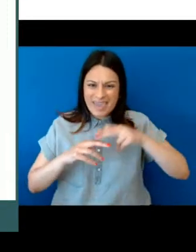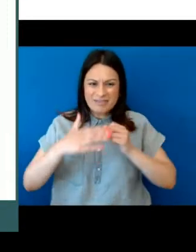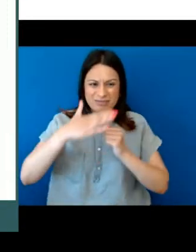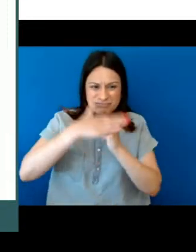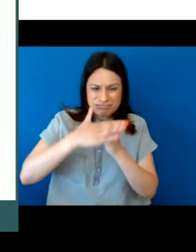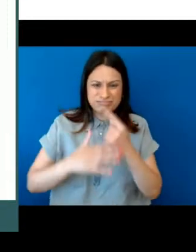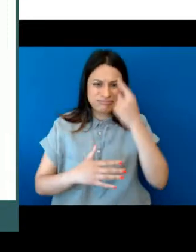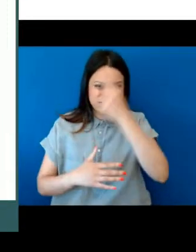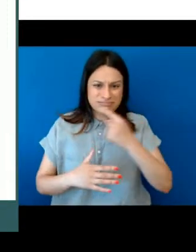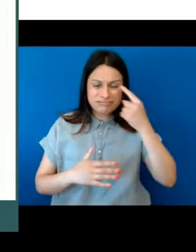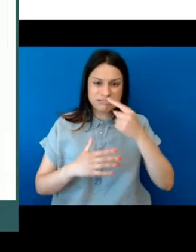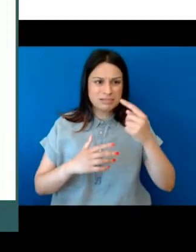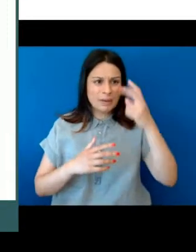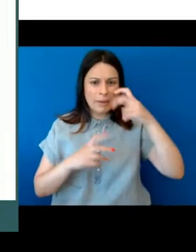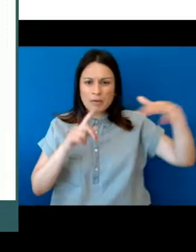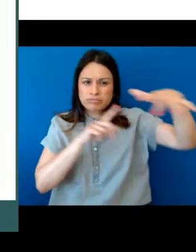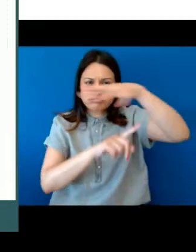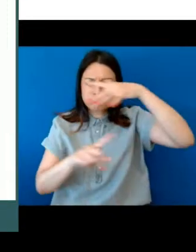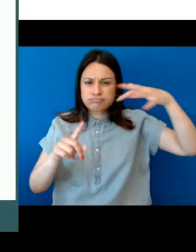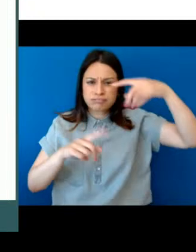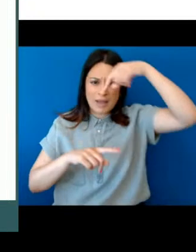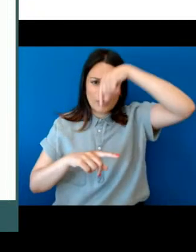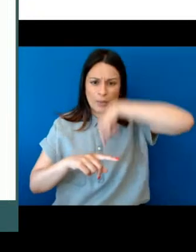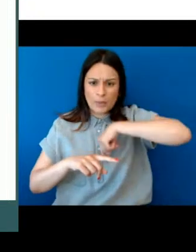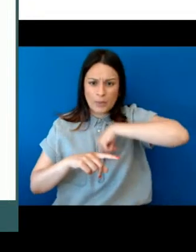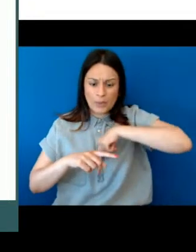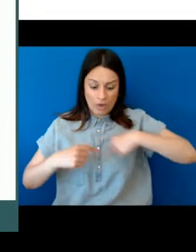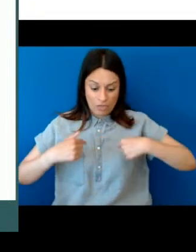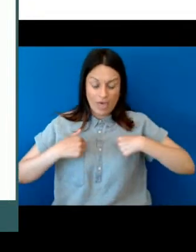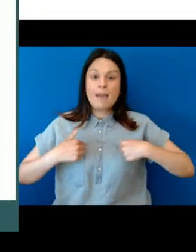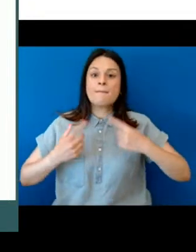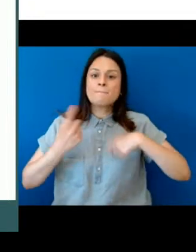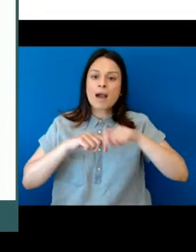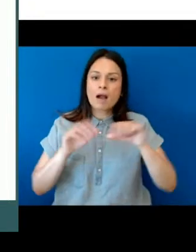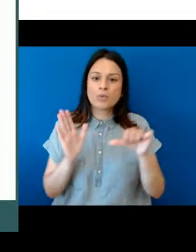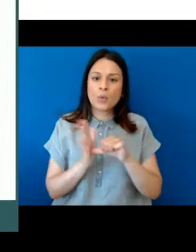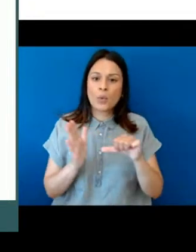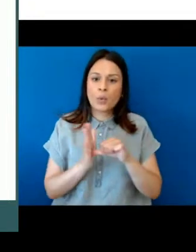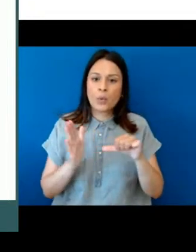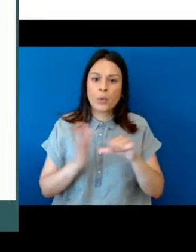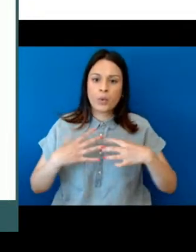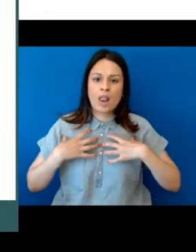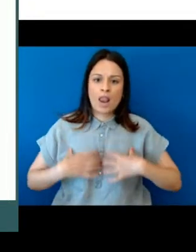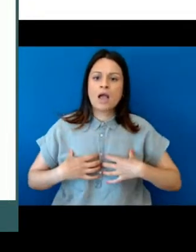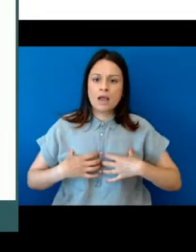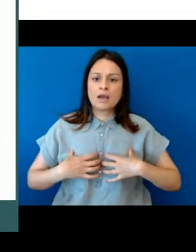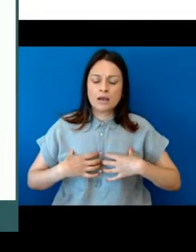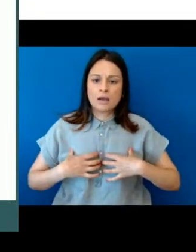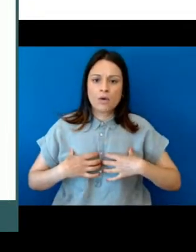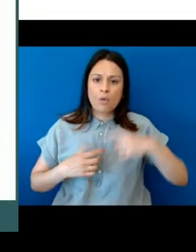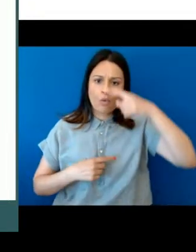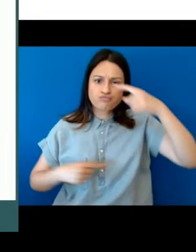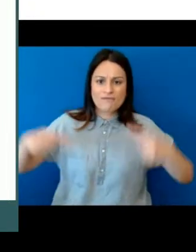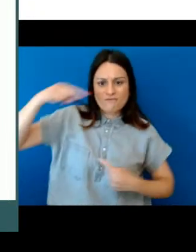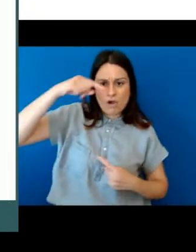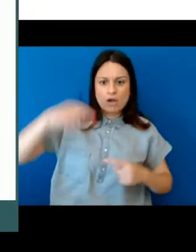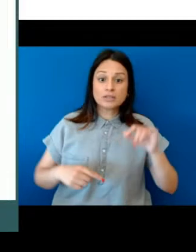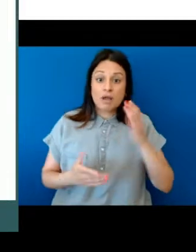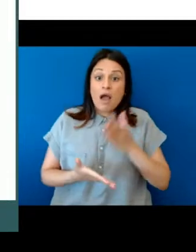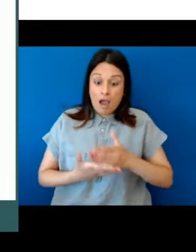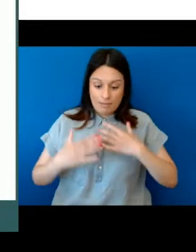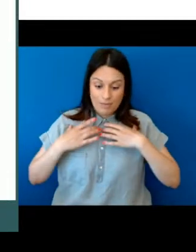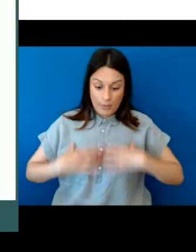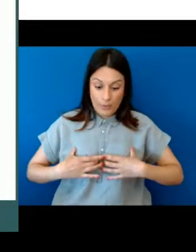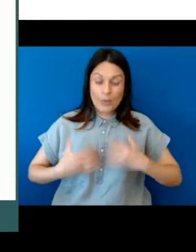can get down into your lower airway and you're more likely to have problems there. The reverse is also true. Lower airway disease